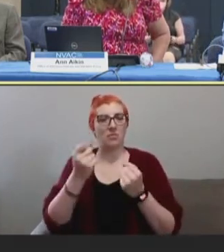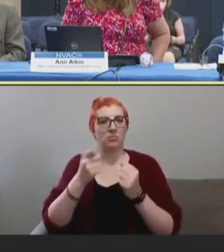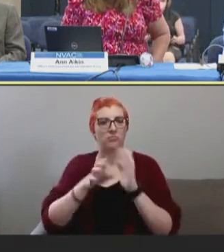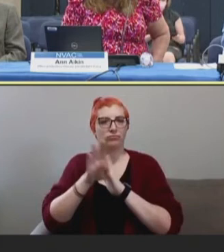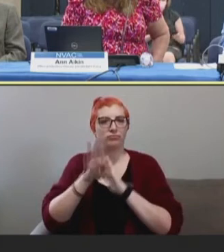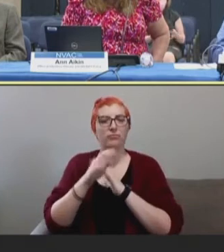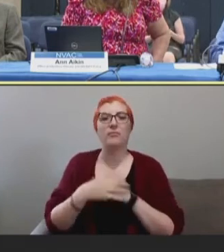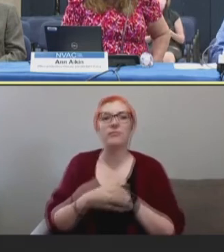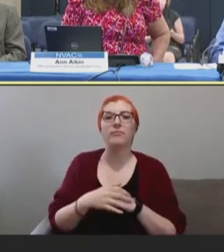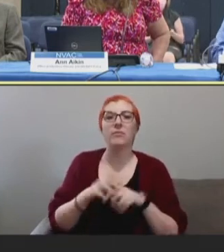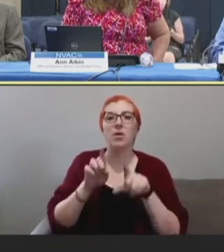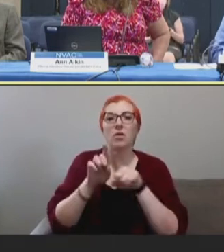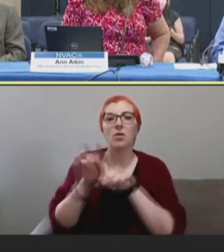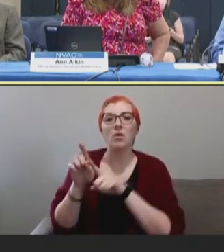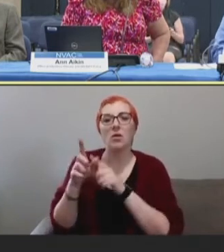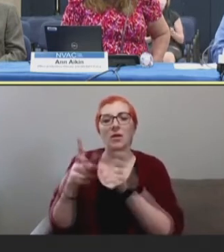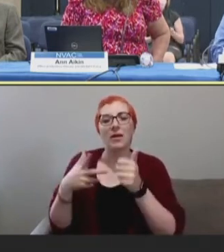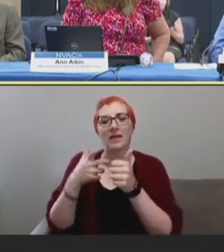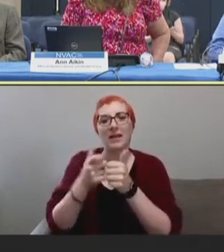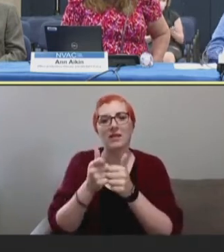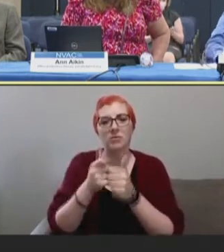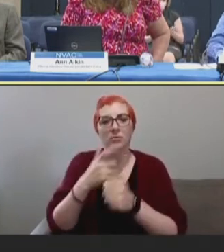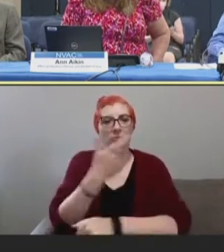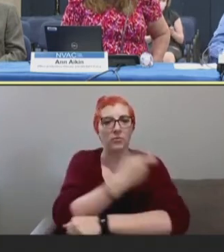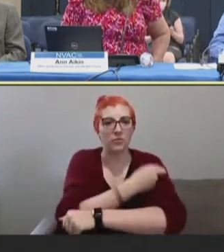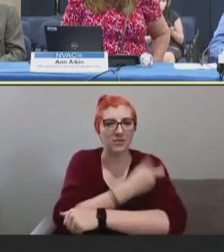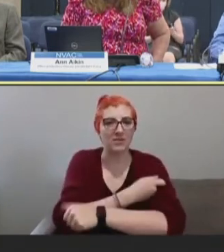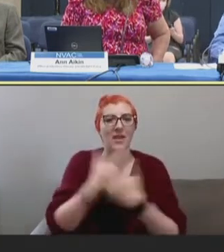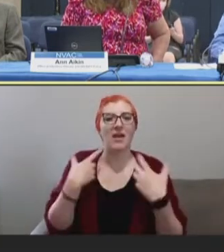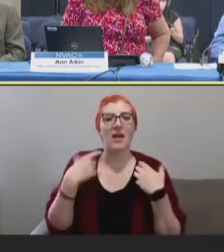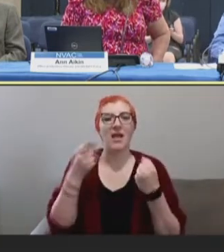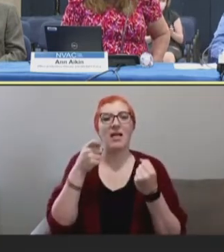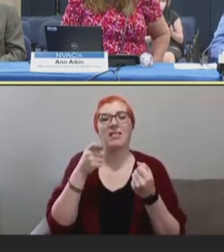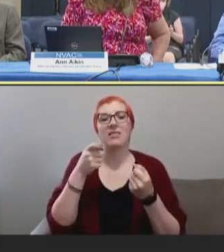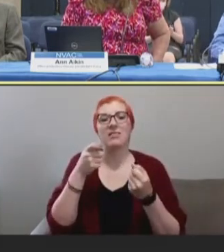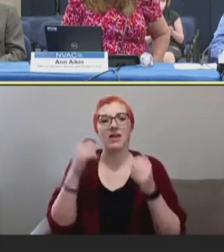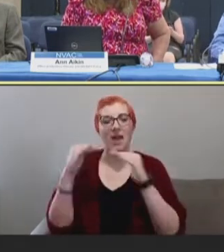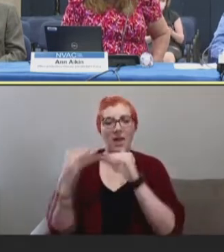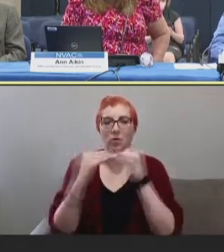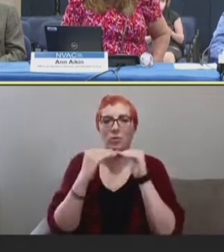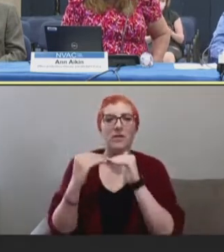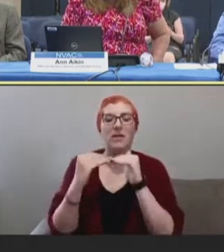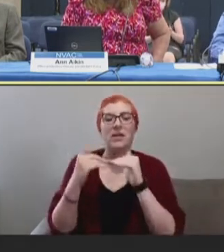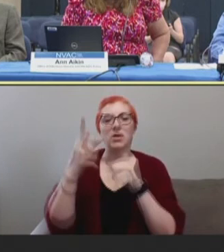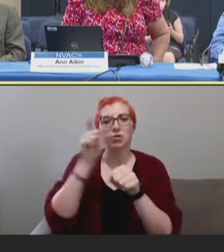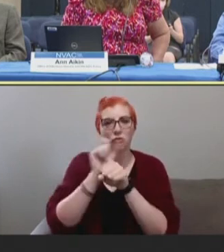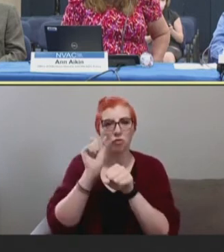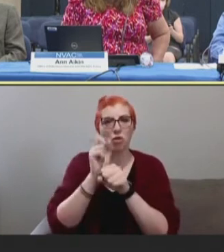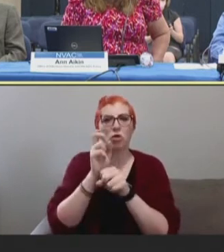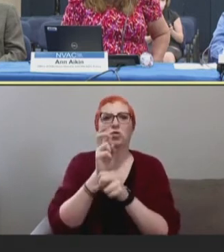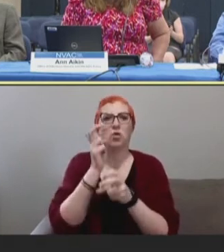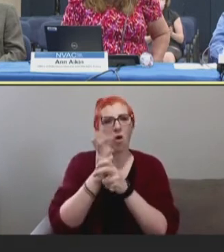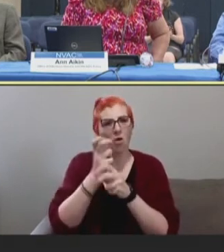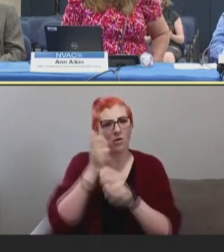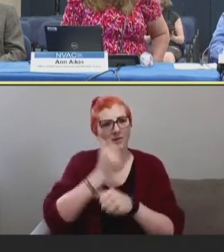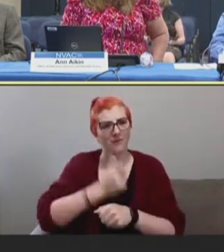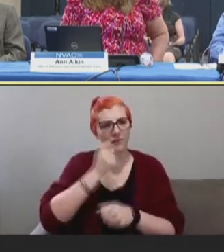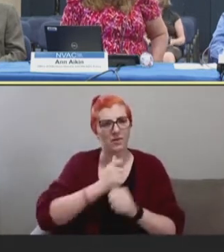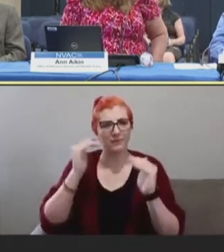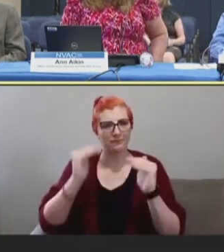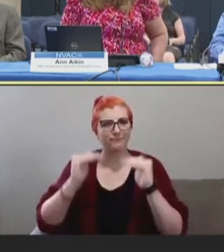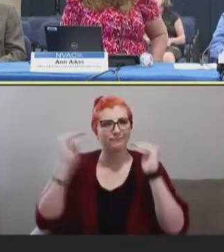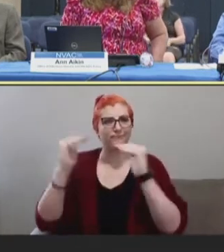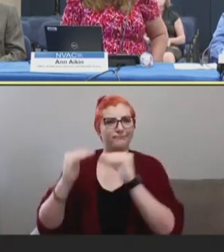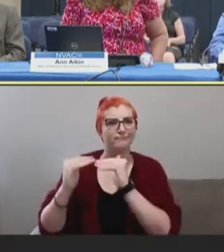catch-up immunization and health equity, and she works every day to create healthier futures for all Americans. She's a fellow of the